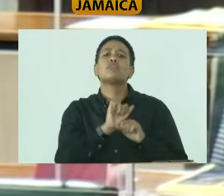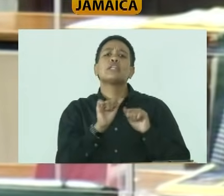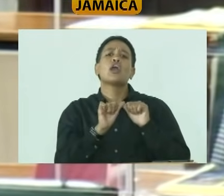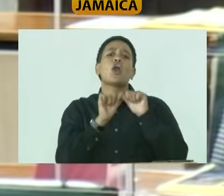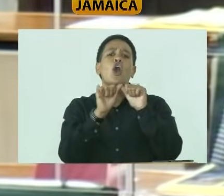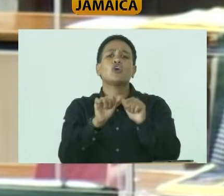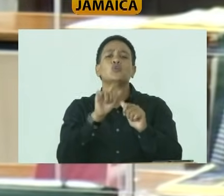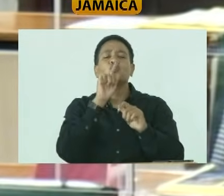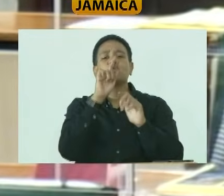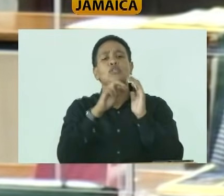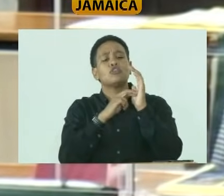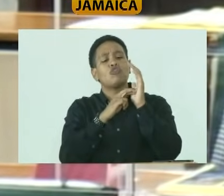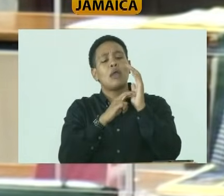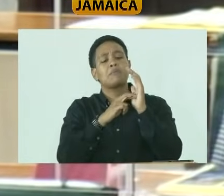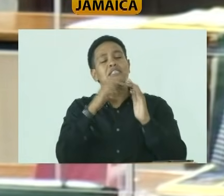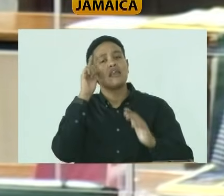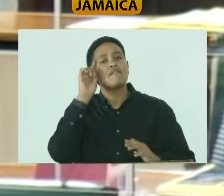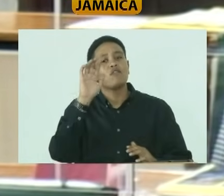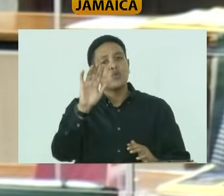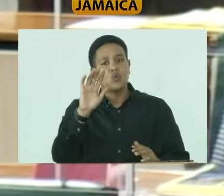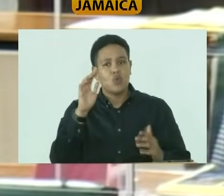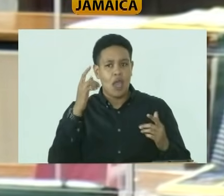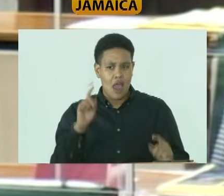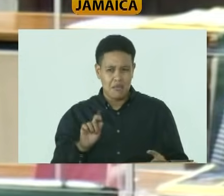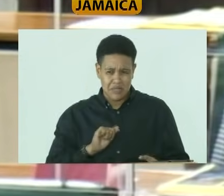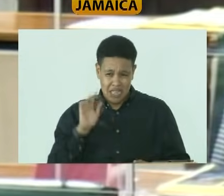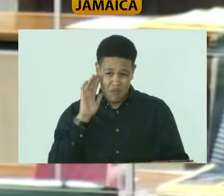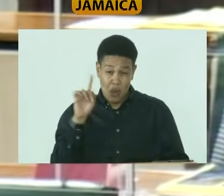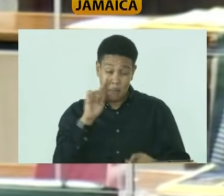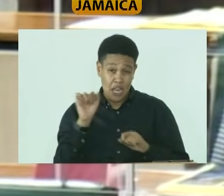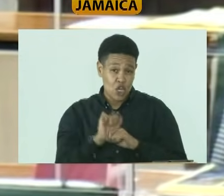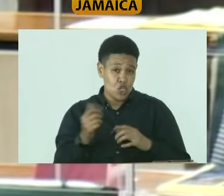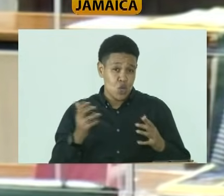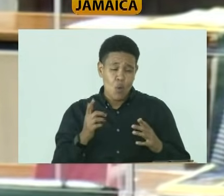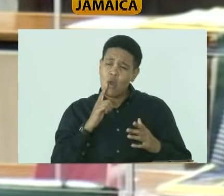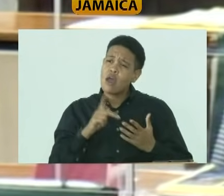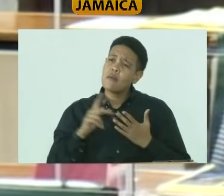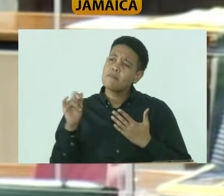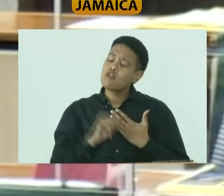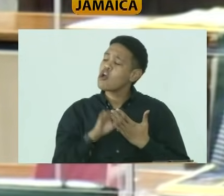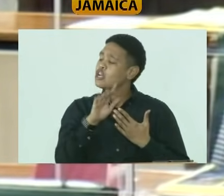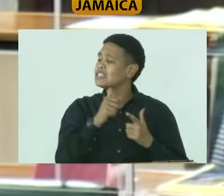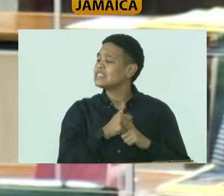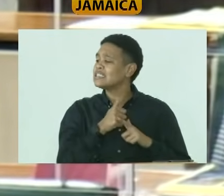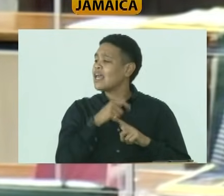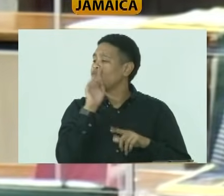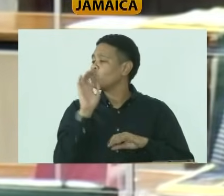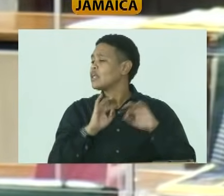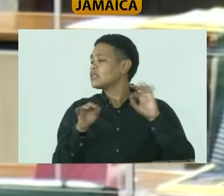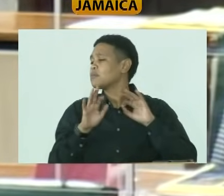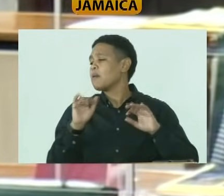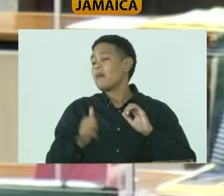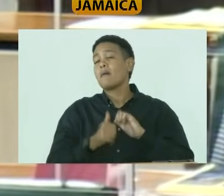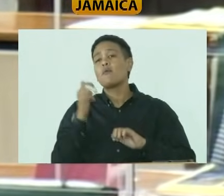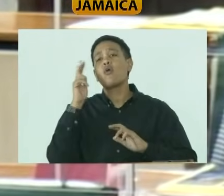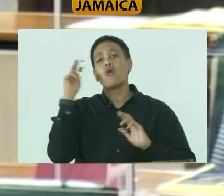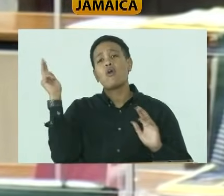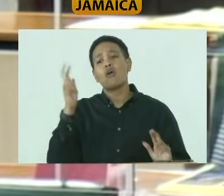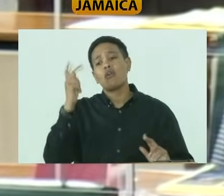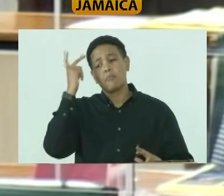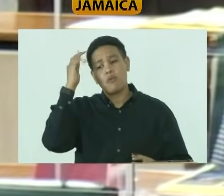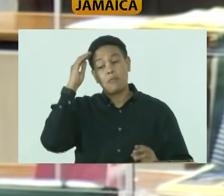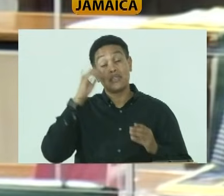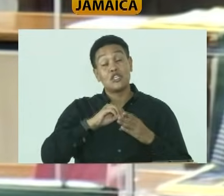to represent on your behalf, that I will ensure that the project outlined by the Most Honourable Prime Minister